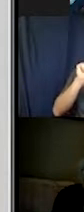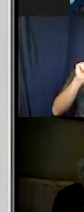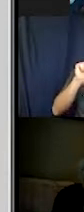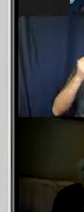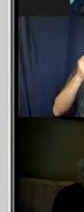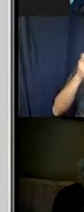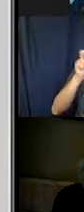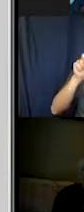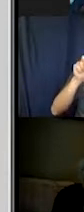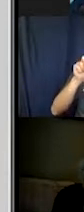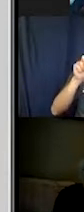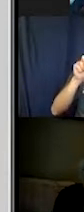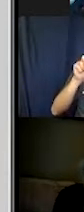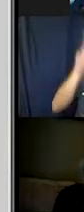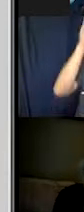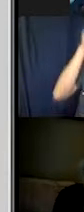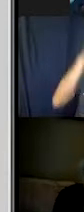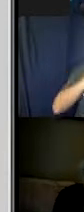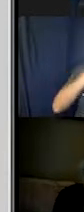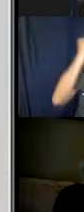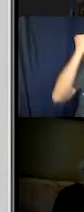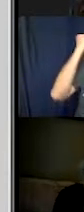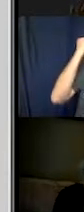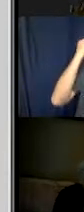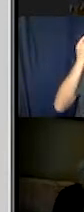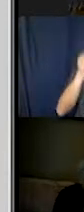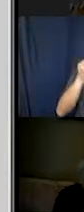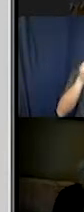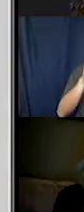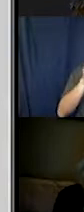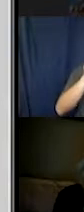Little pen, paintbrush.